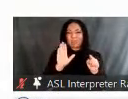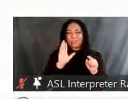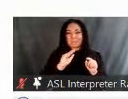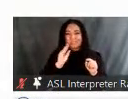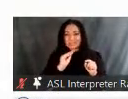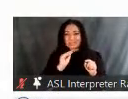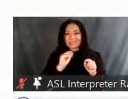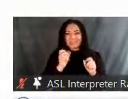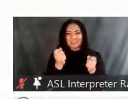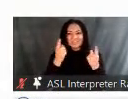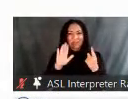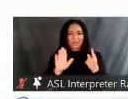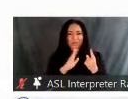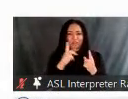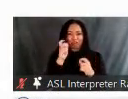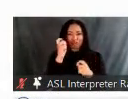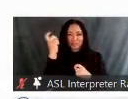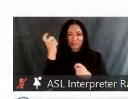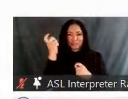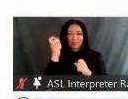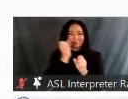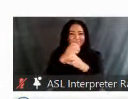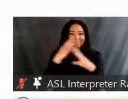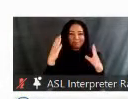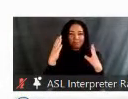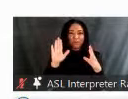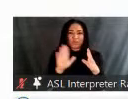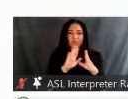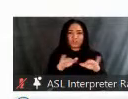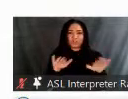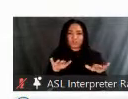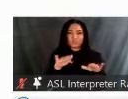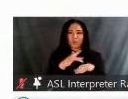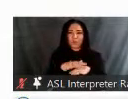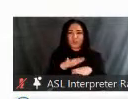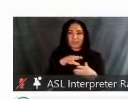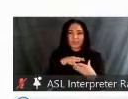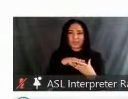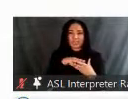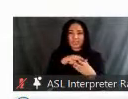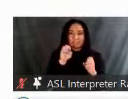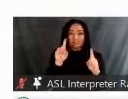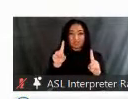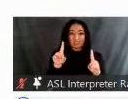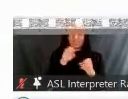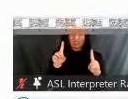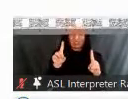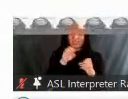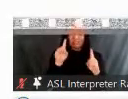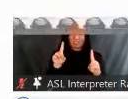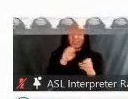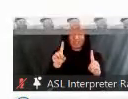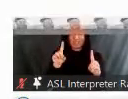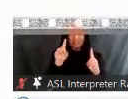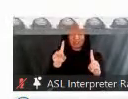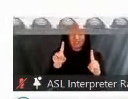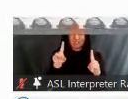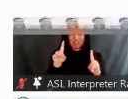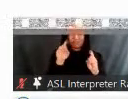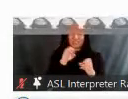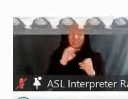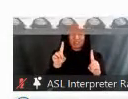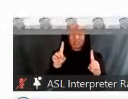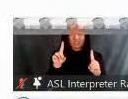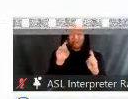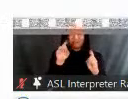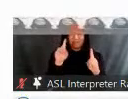have for their children's early education. These communities included the Spanish-speaking Latino community, the